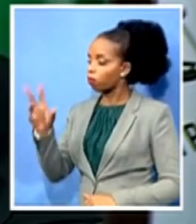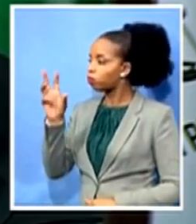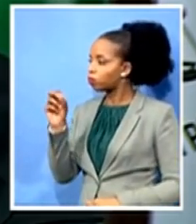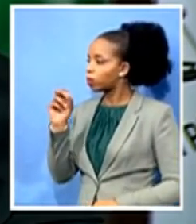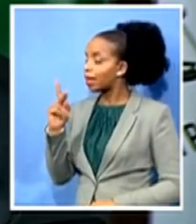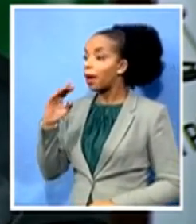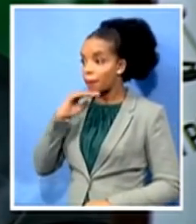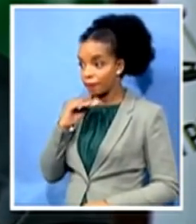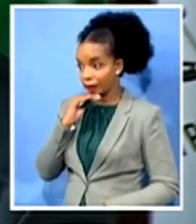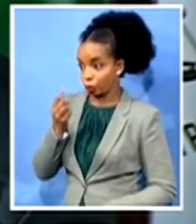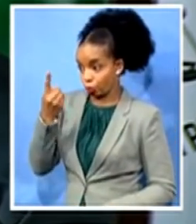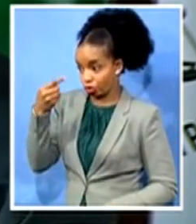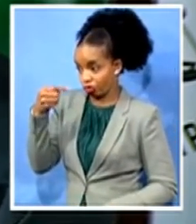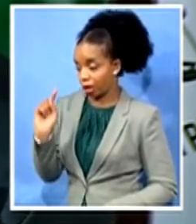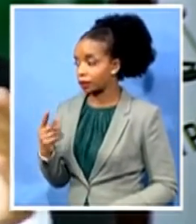say,